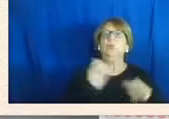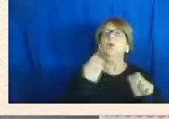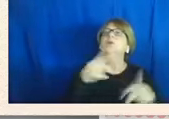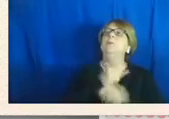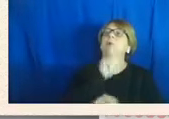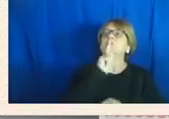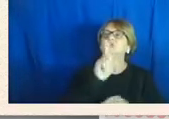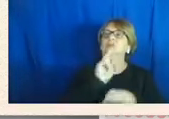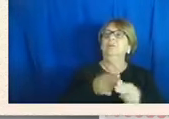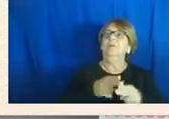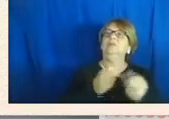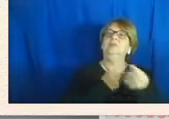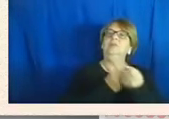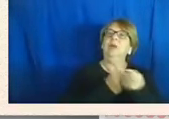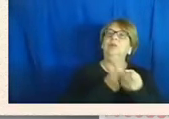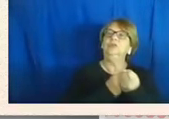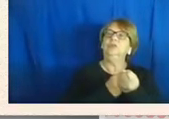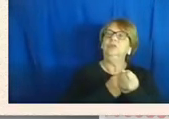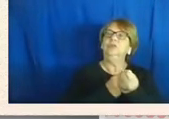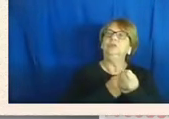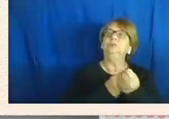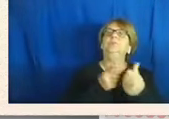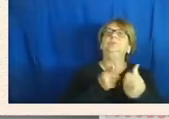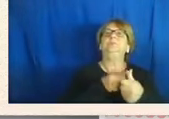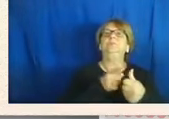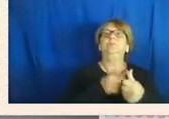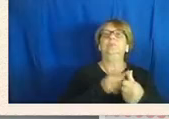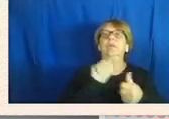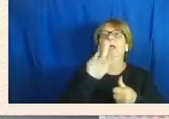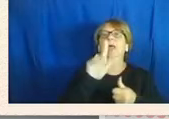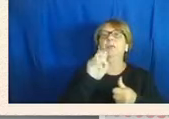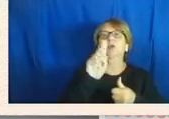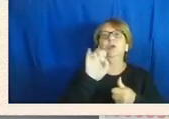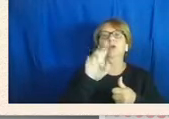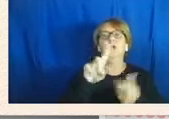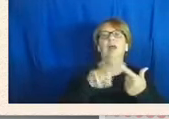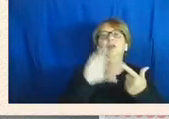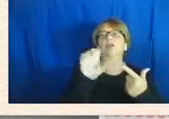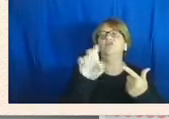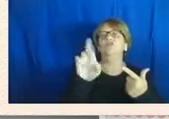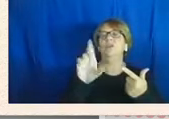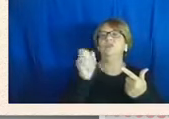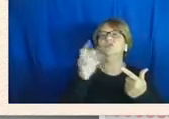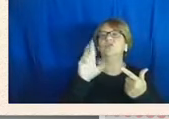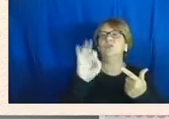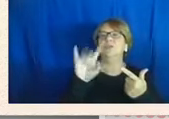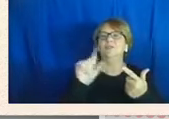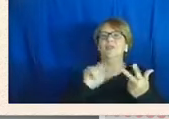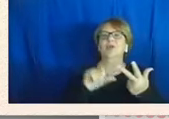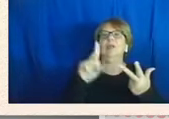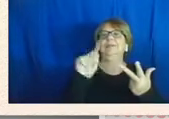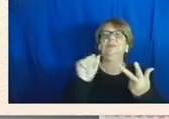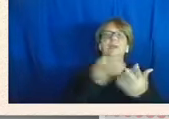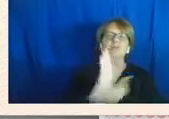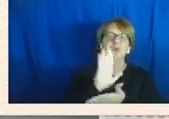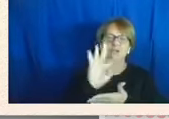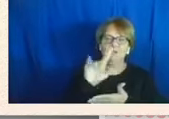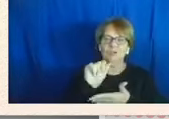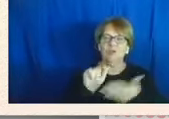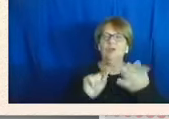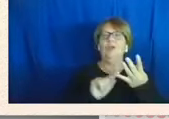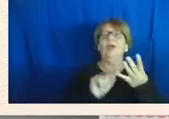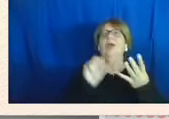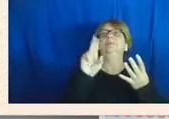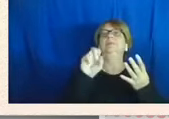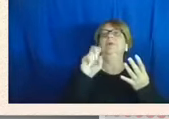which include Able United, Career Source Florida, Disability Rights Florida, and Sunshine Health. So thank you